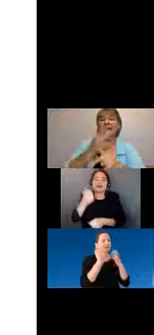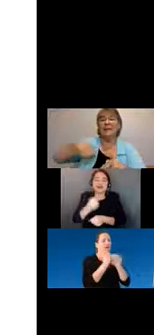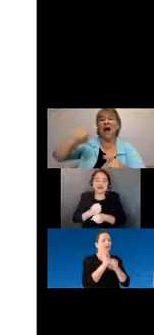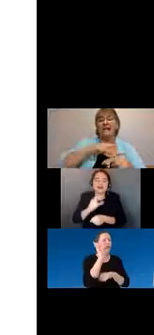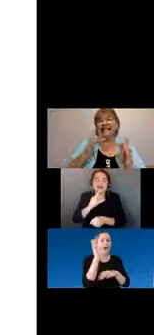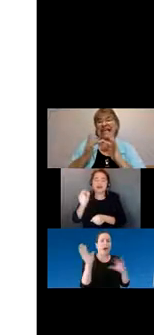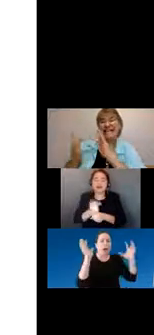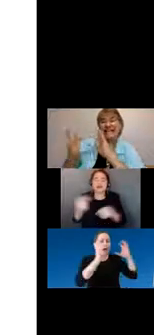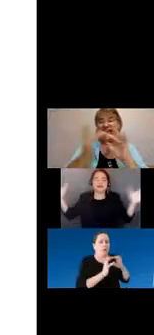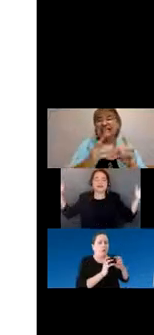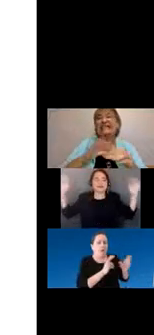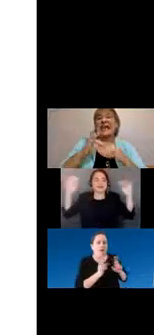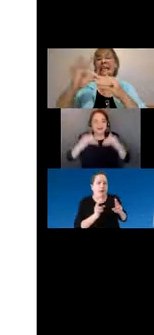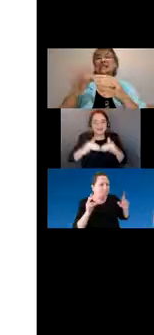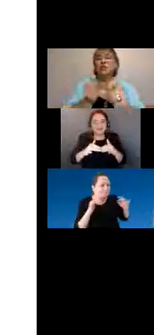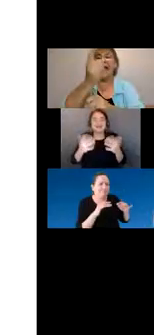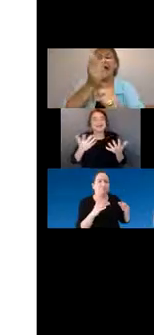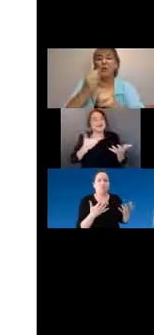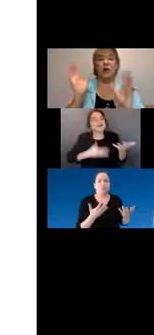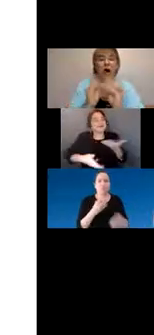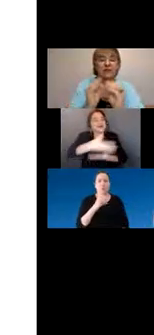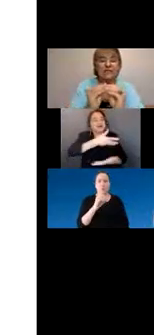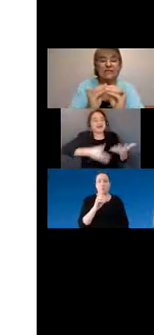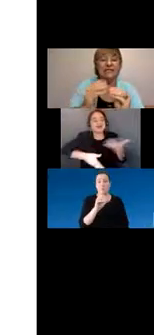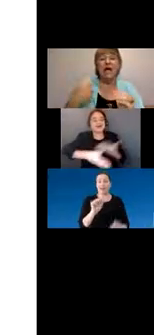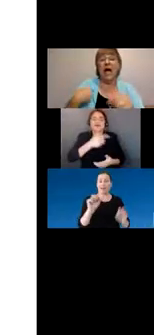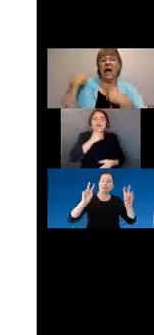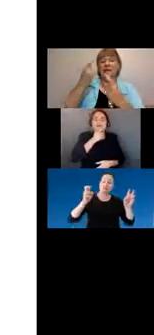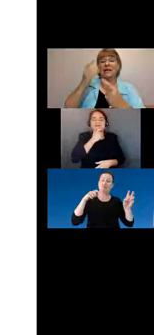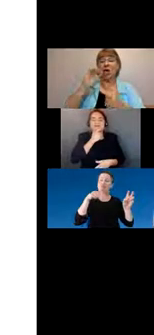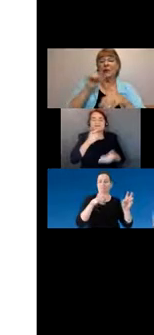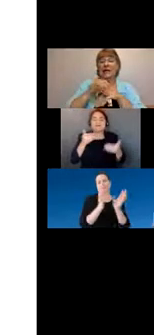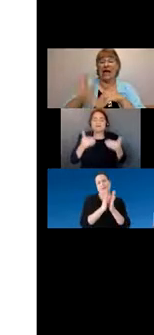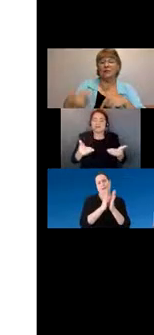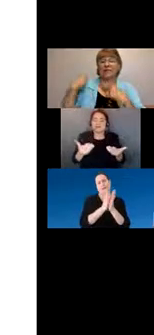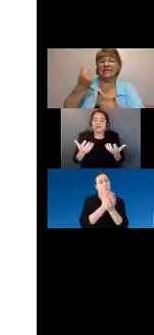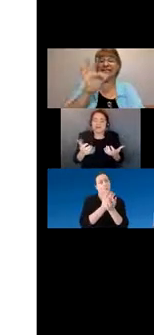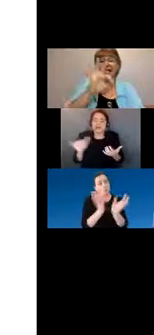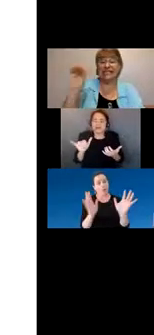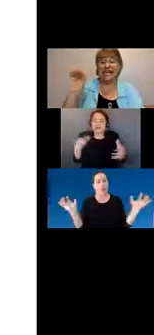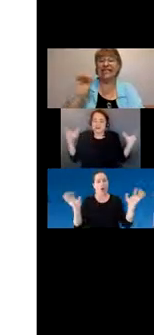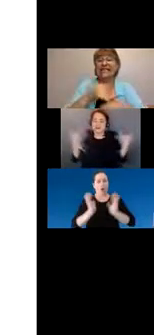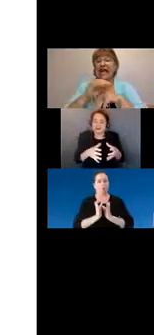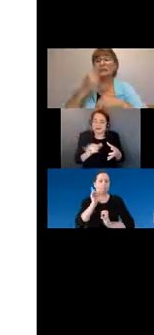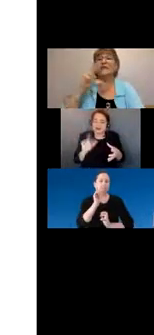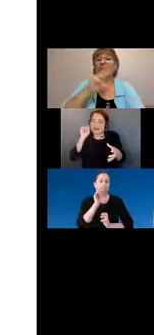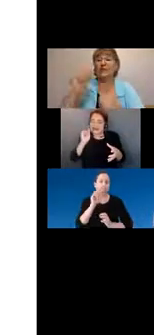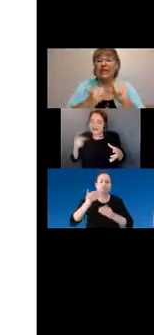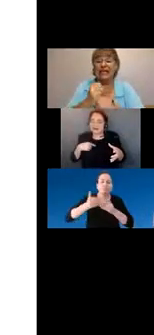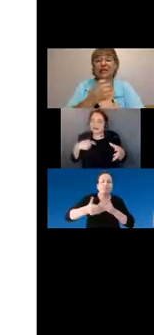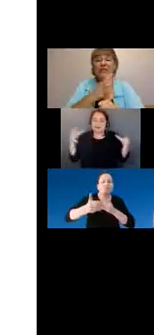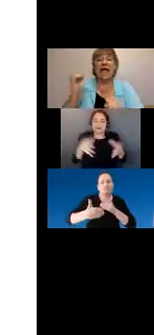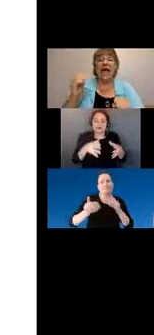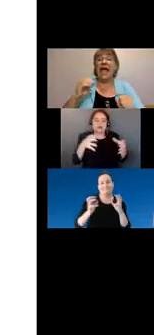to keep us connected. That led to annual conferences. I've been a CODA counselor since 1990, counseling for